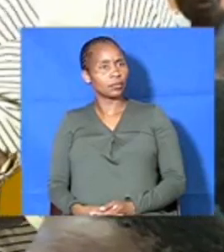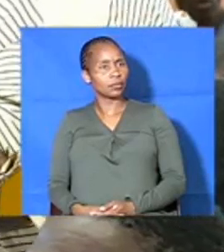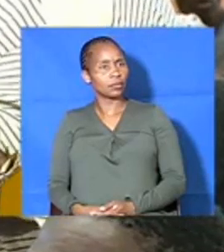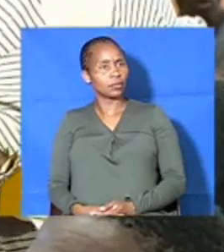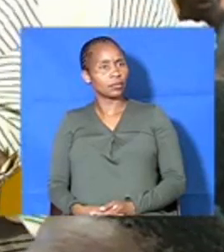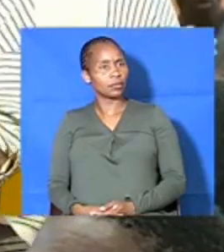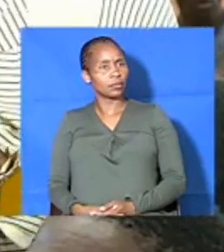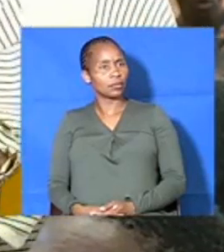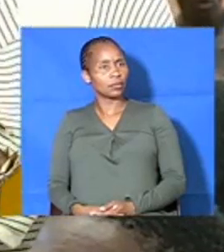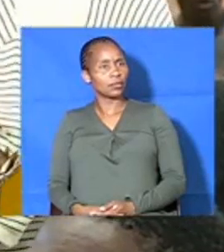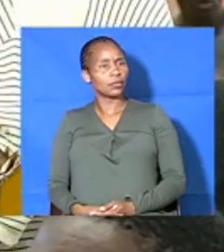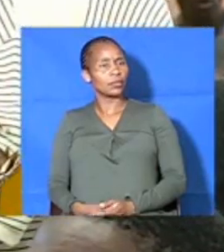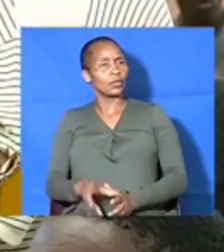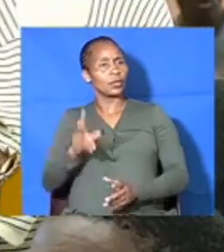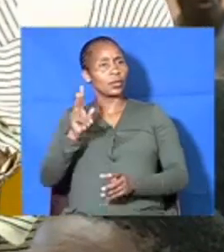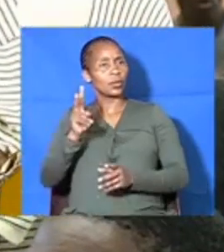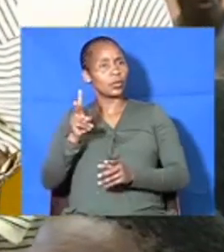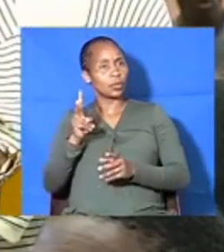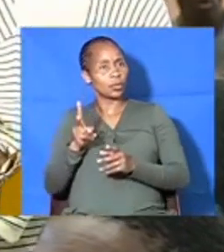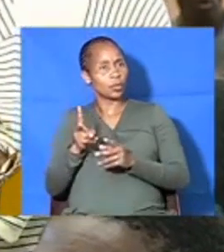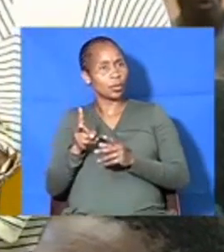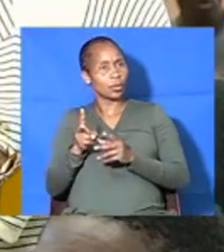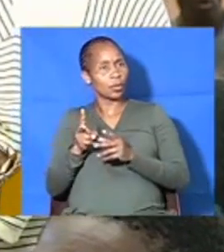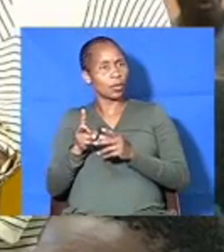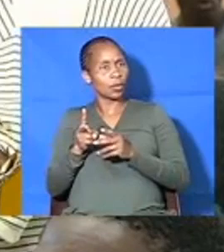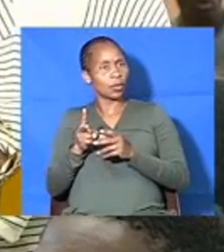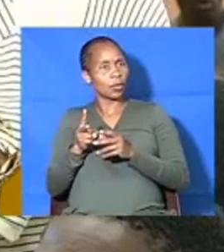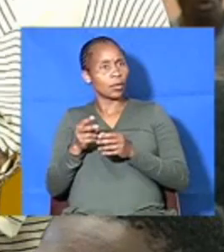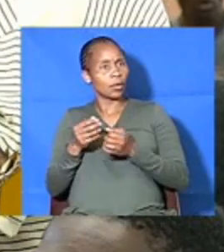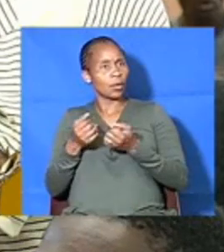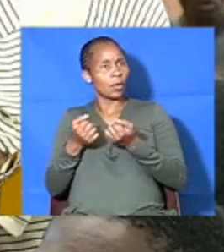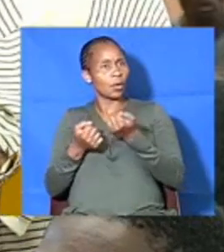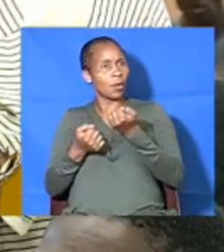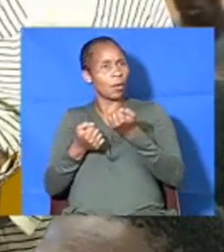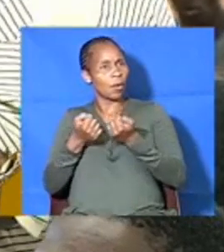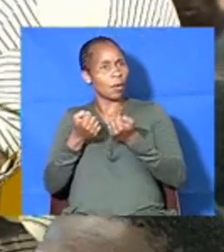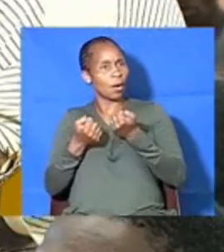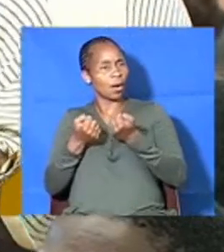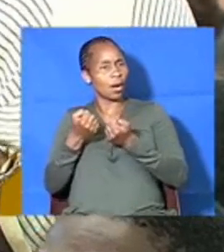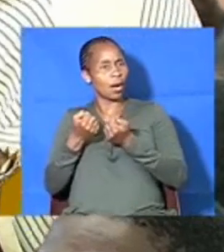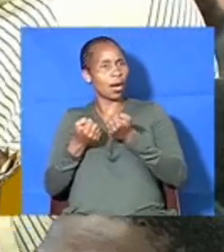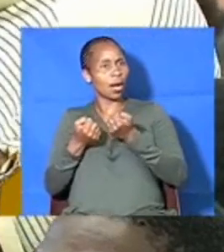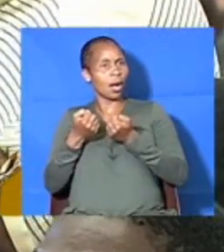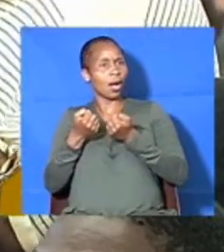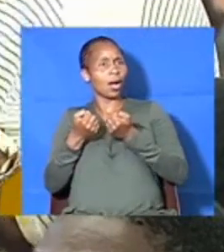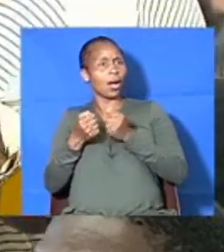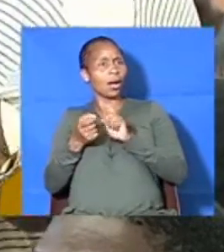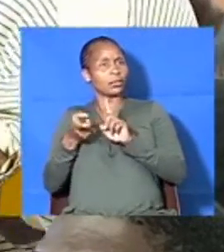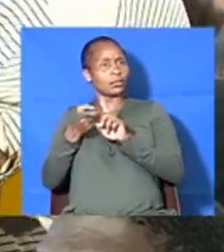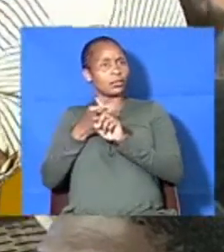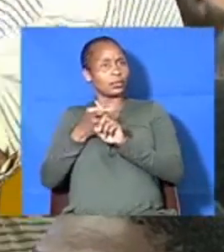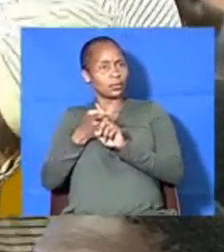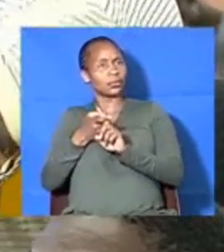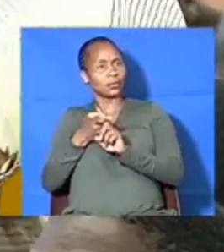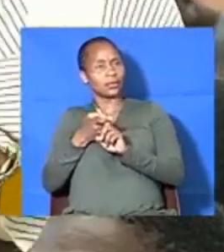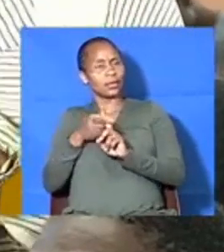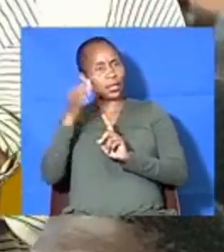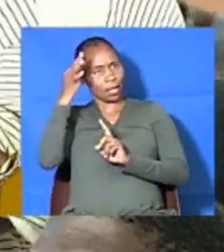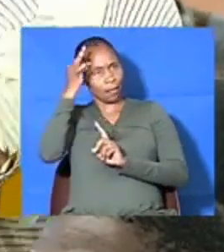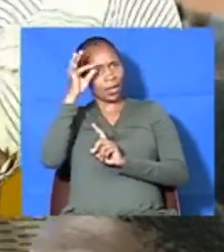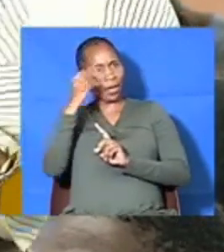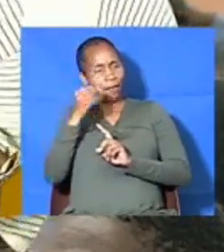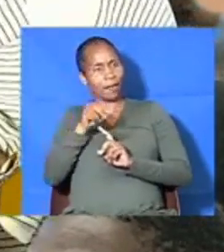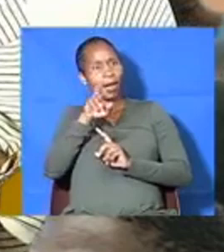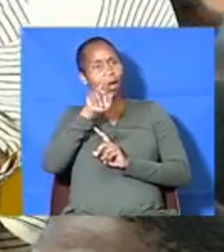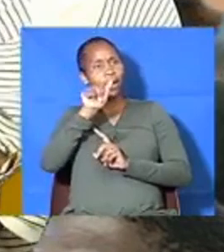government. With those few words, we want to give you information that you must tell